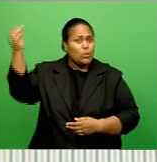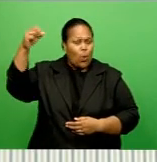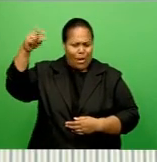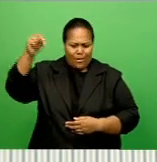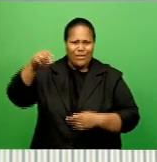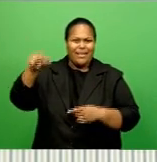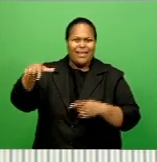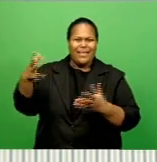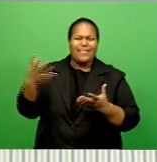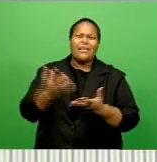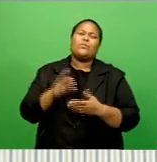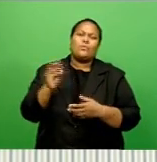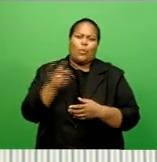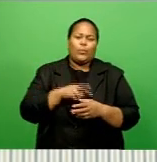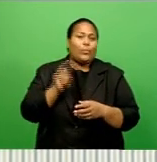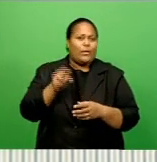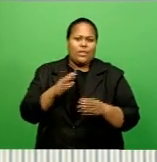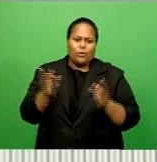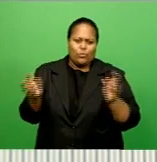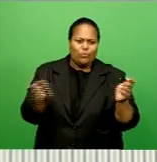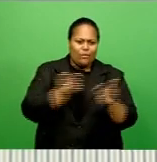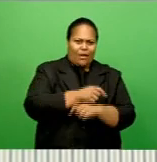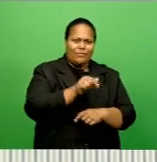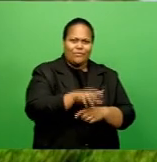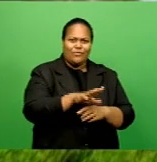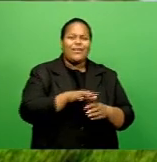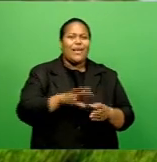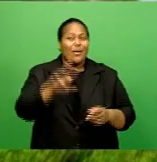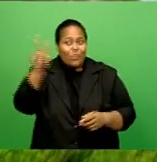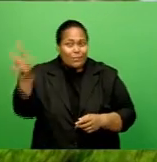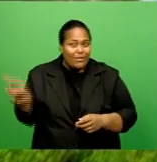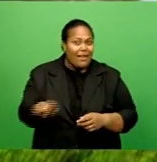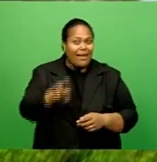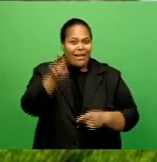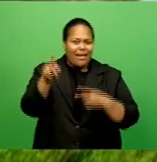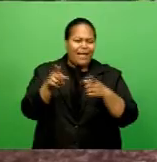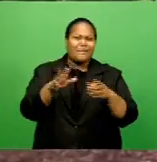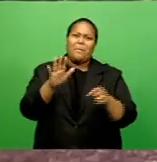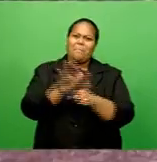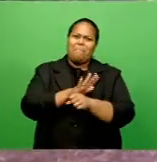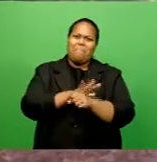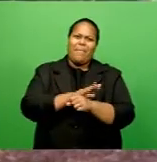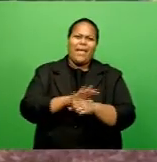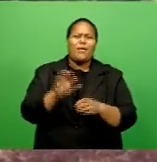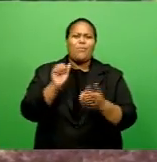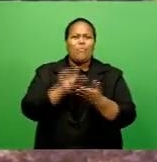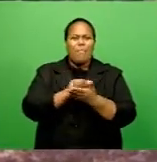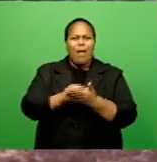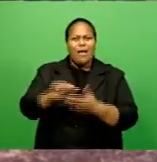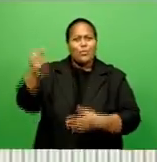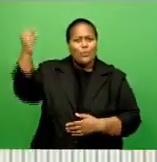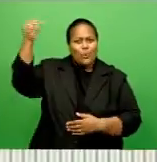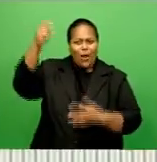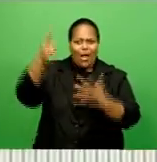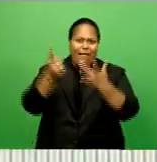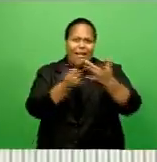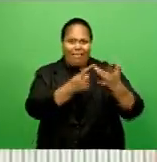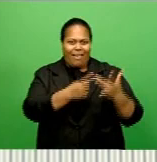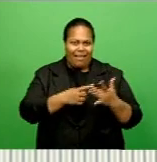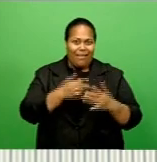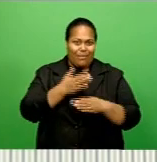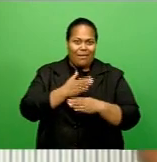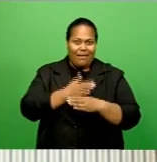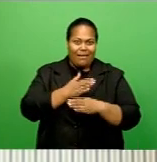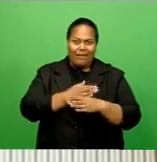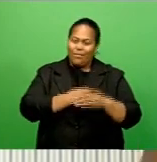energy based on fossil fuel and divert it to renewable energy, those costs will decline. Those costs will decline. Our challenge, though, as you move